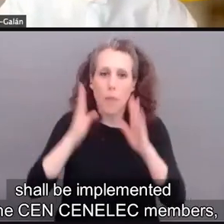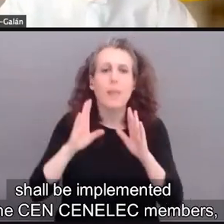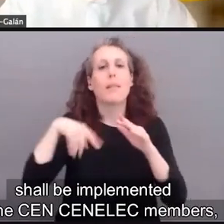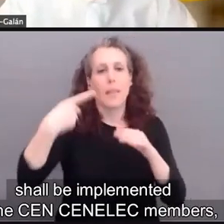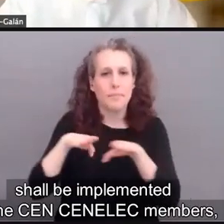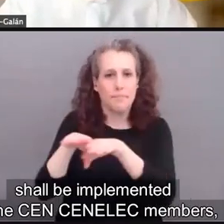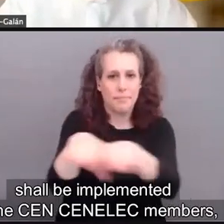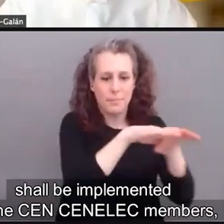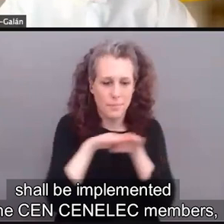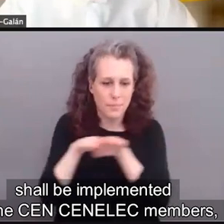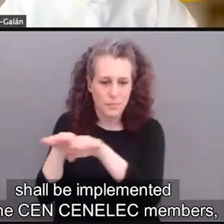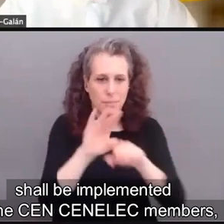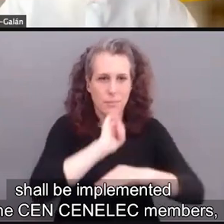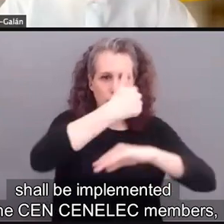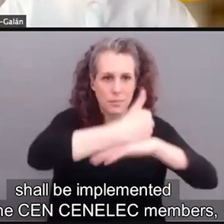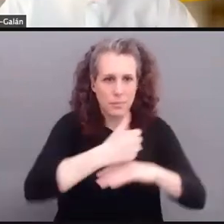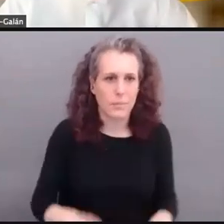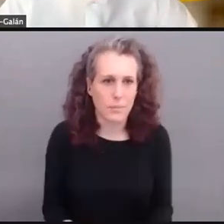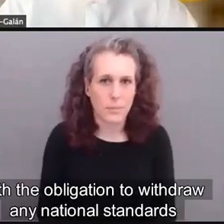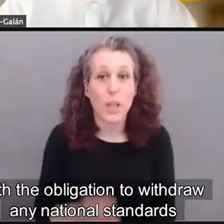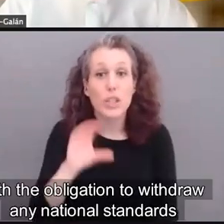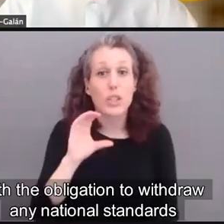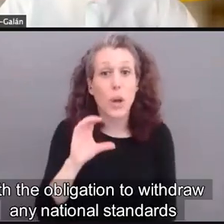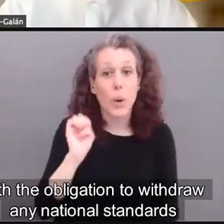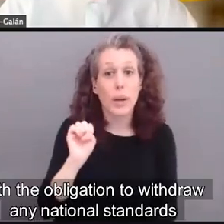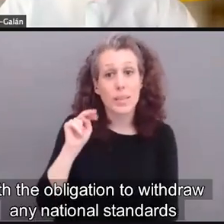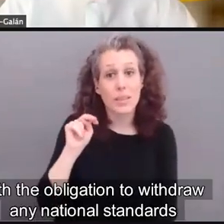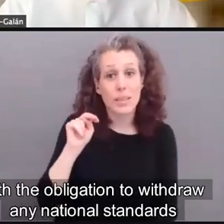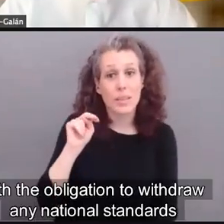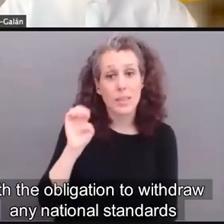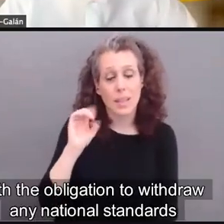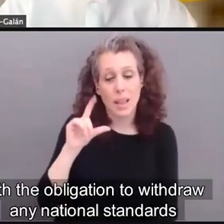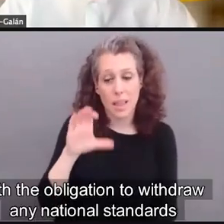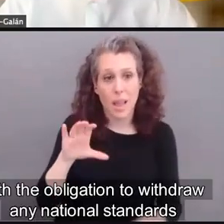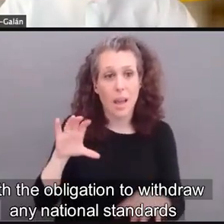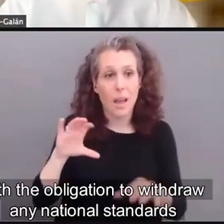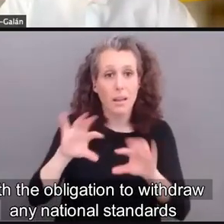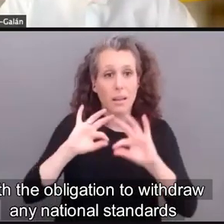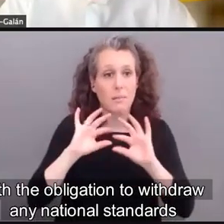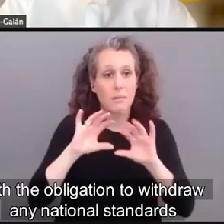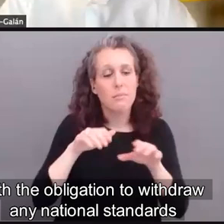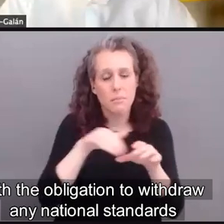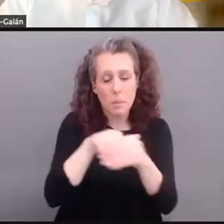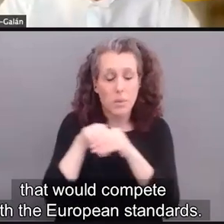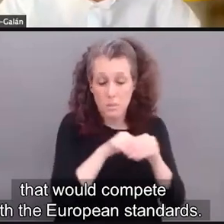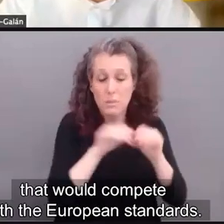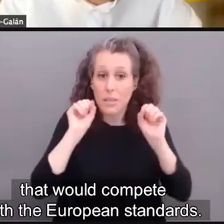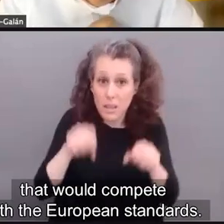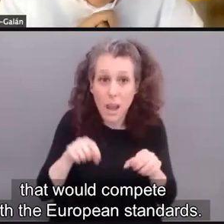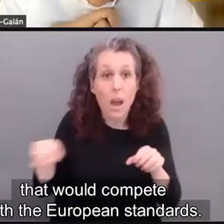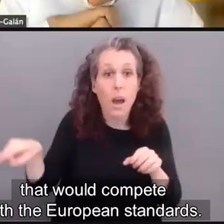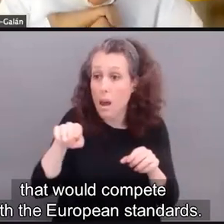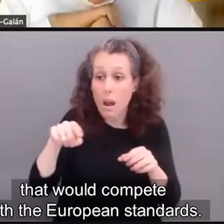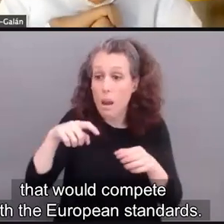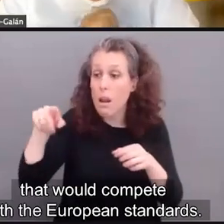be implemented by the SAN and SENELEC members, with the obligation to withdraw any national standards that would